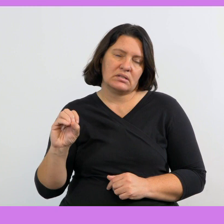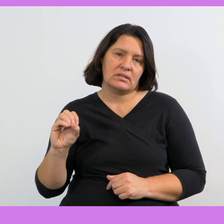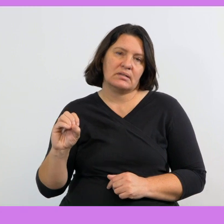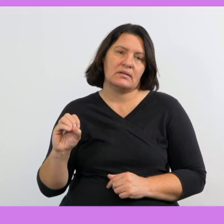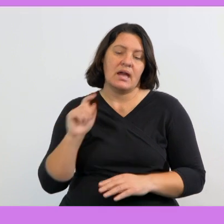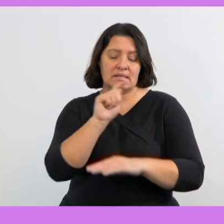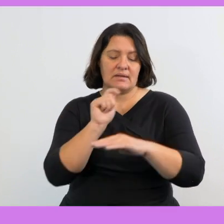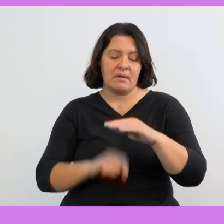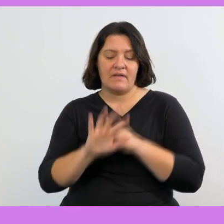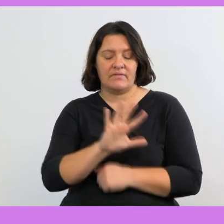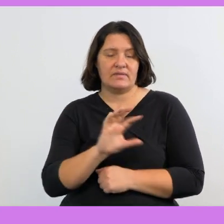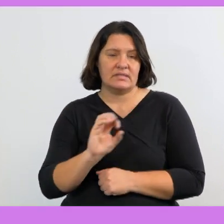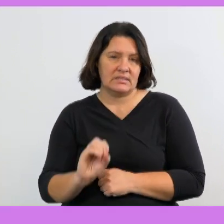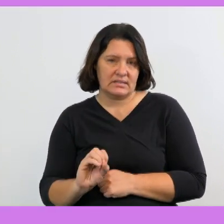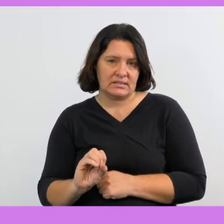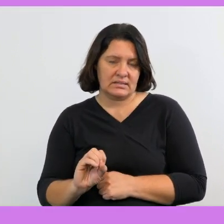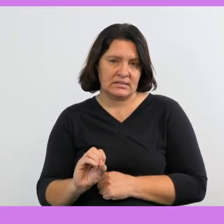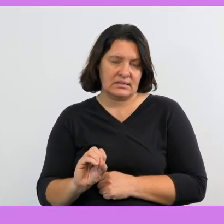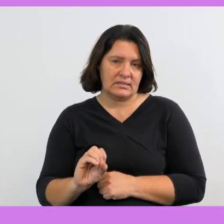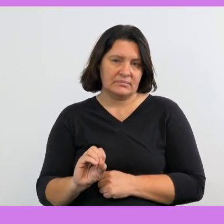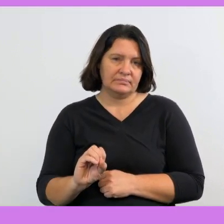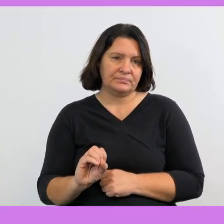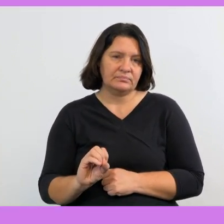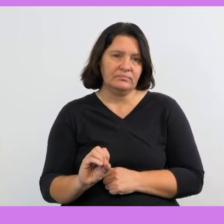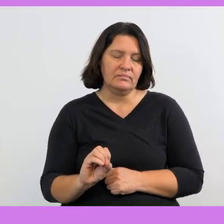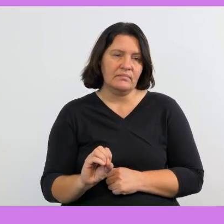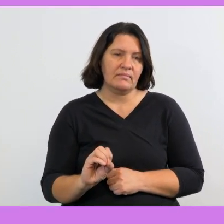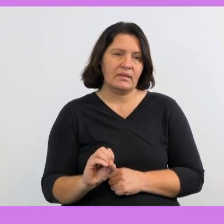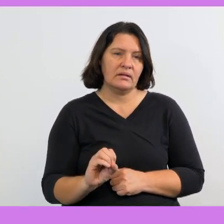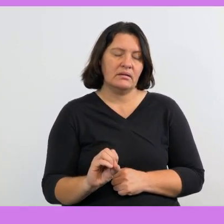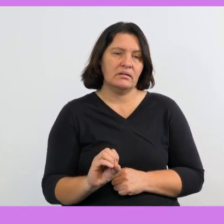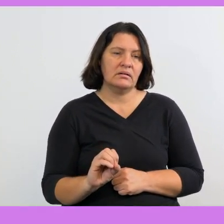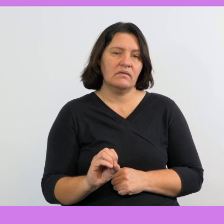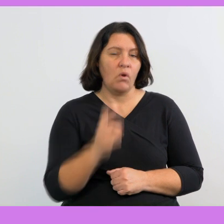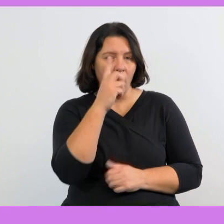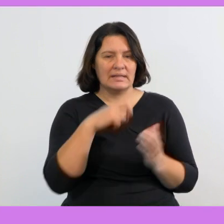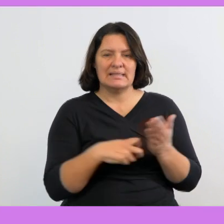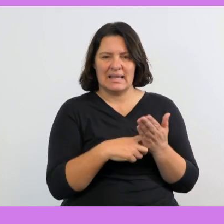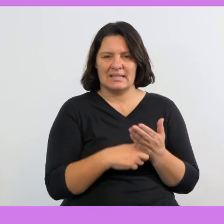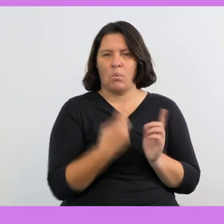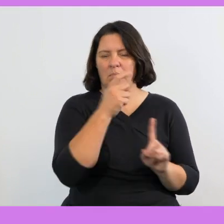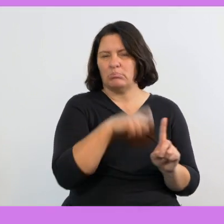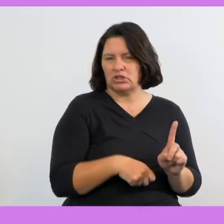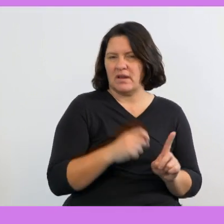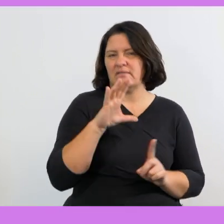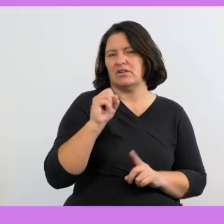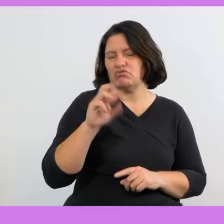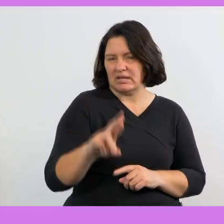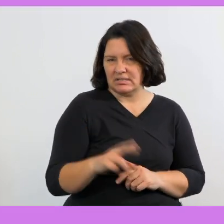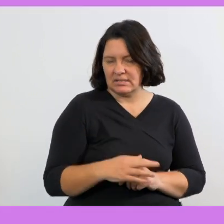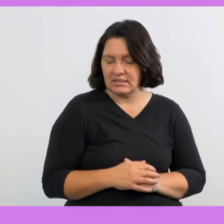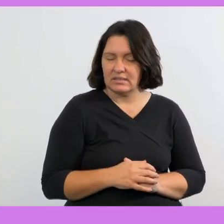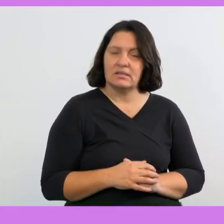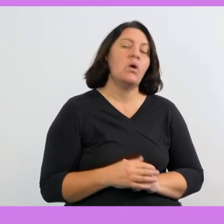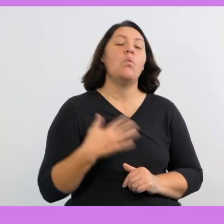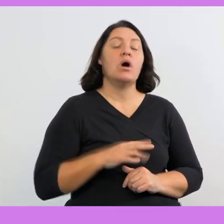say 2,500 divided by 50 Rand, right? Per ticket